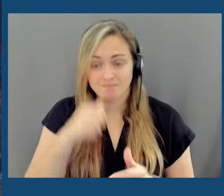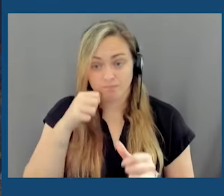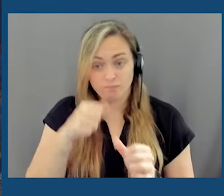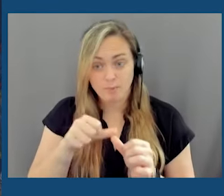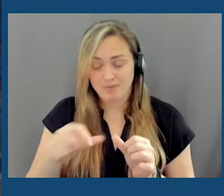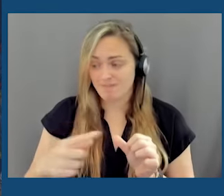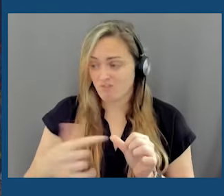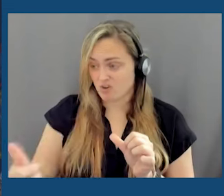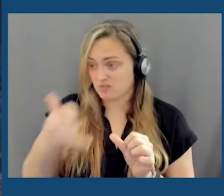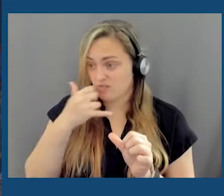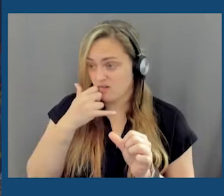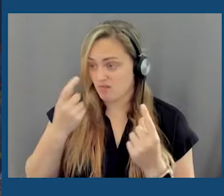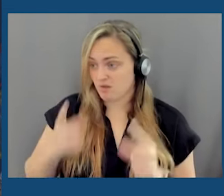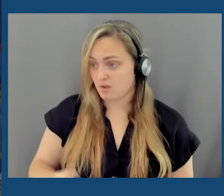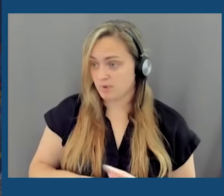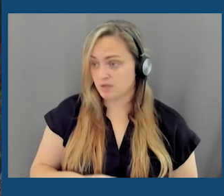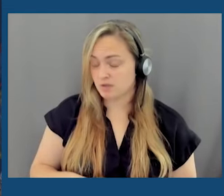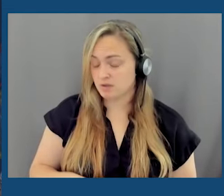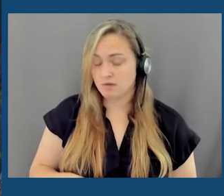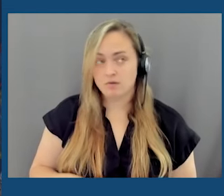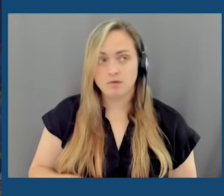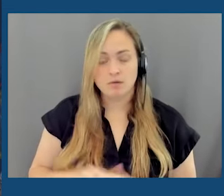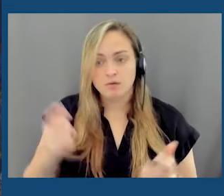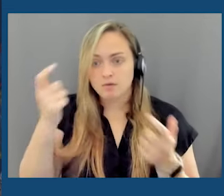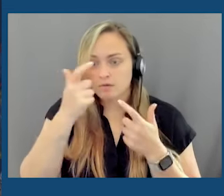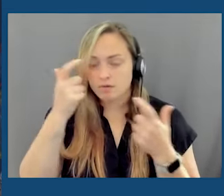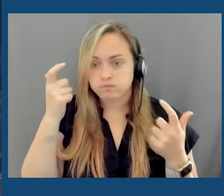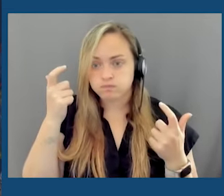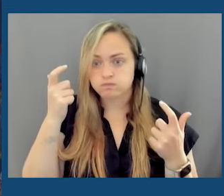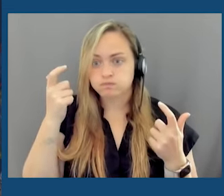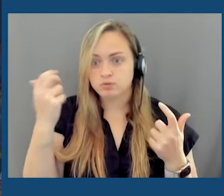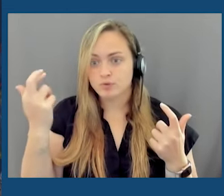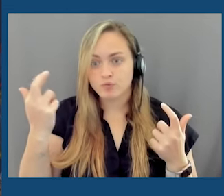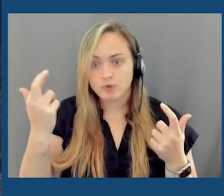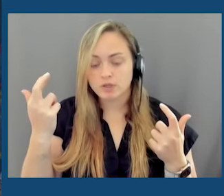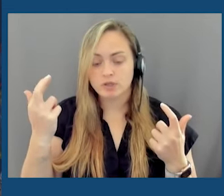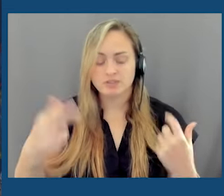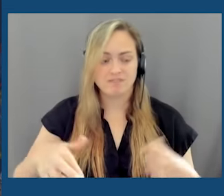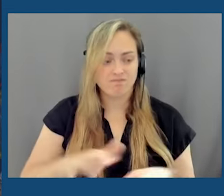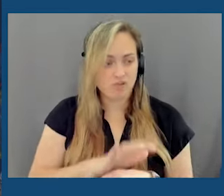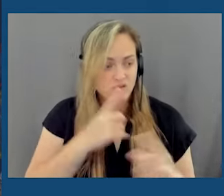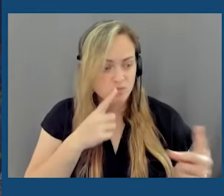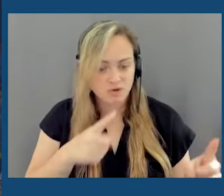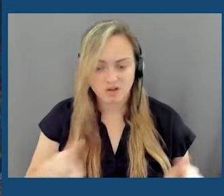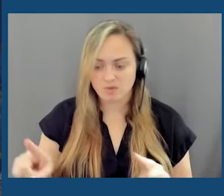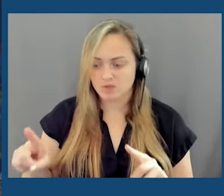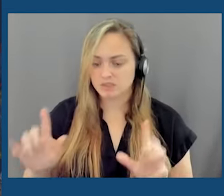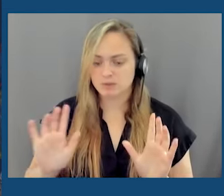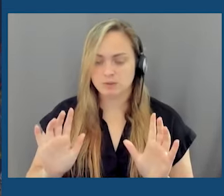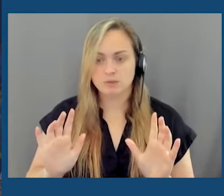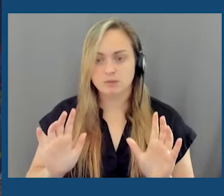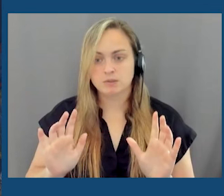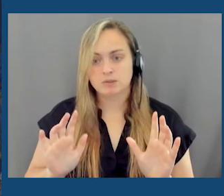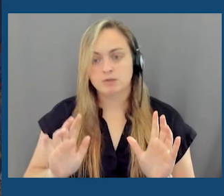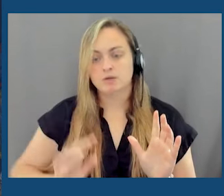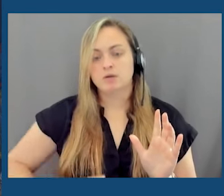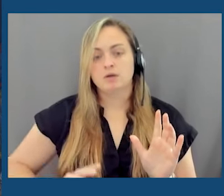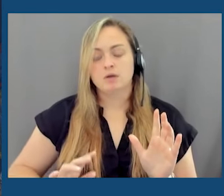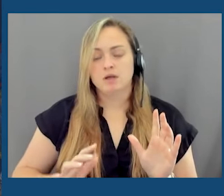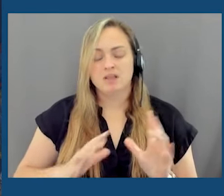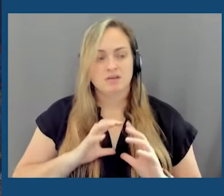call we received, the horror as we realized the full extent of what had happened, and then the